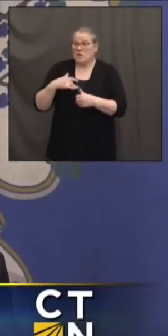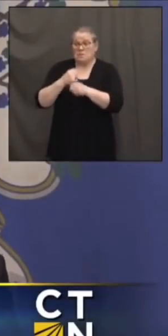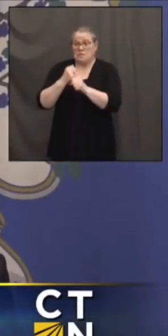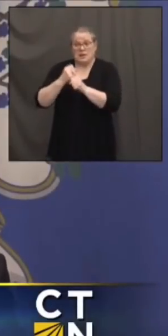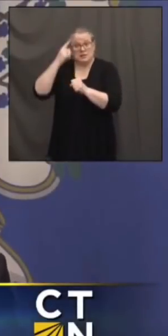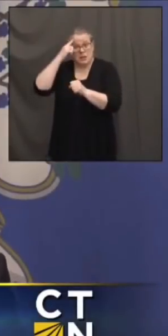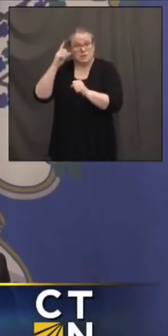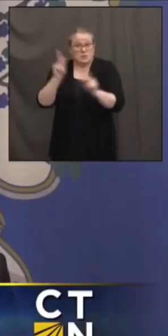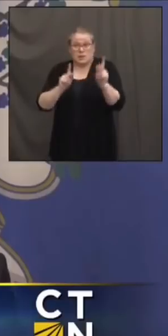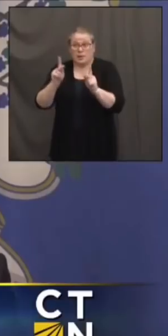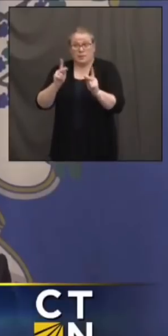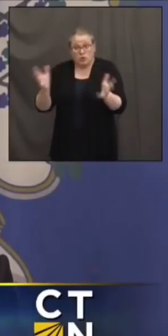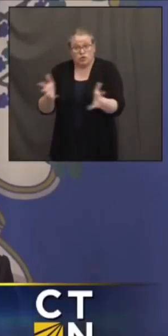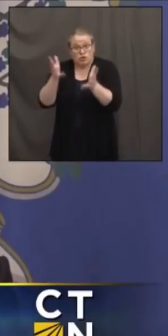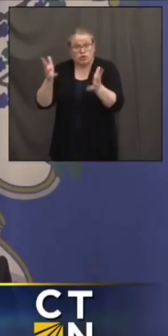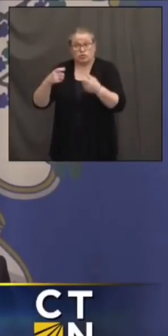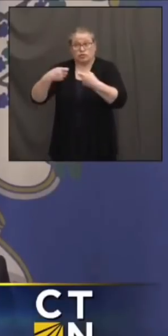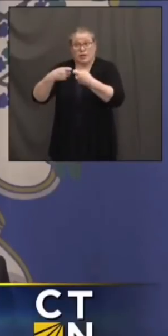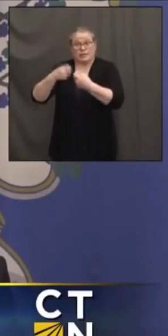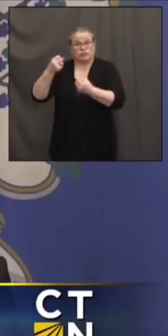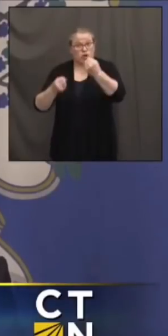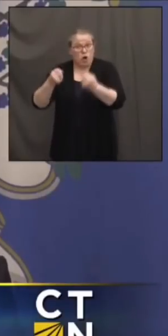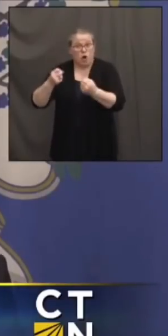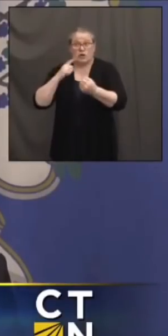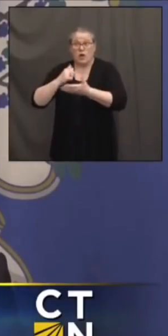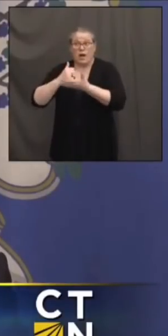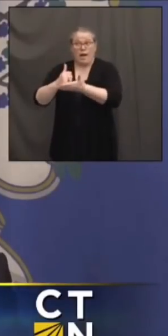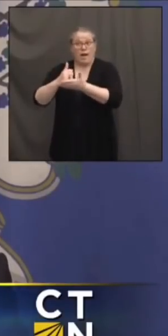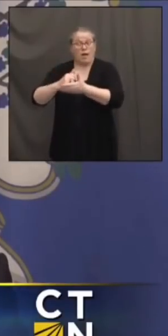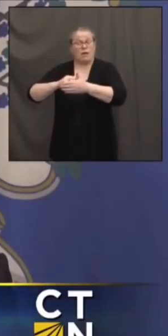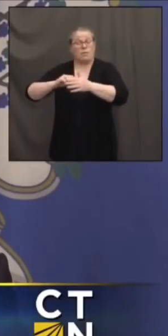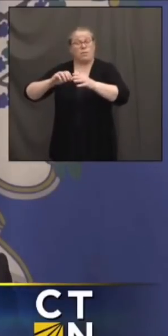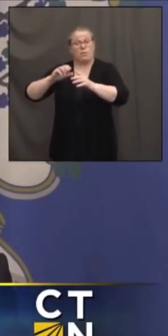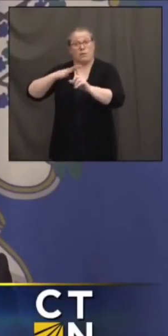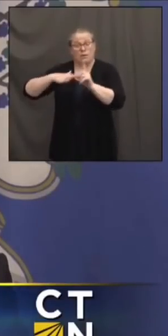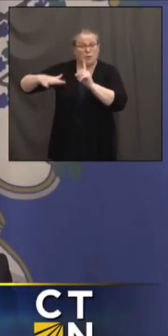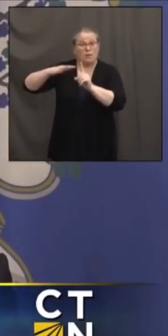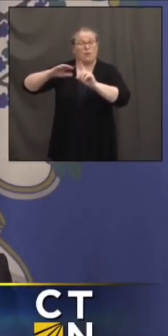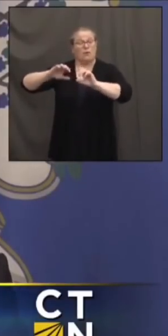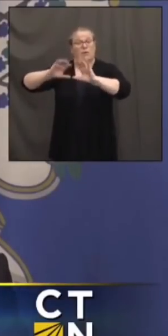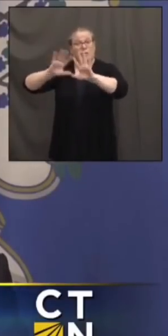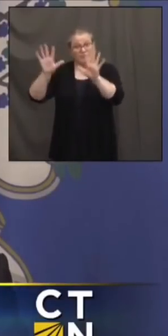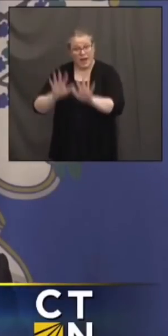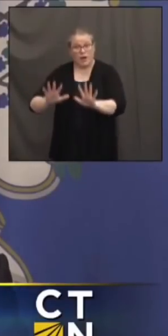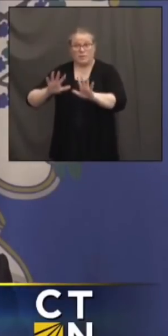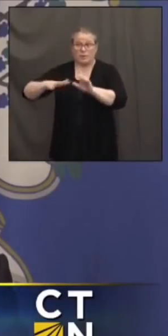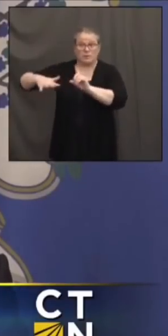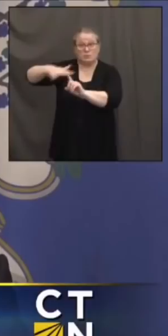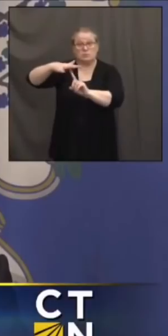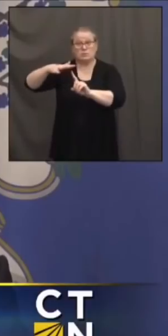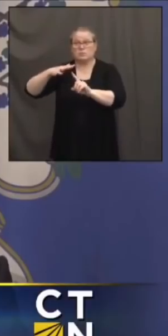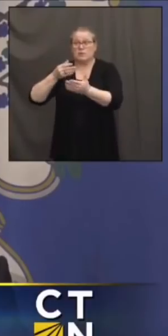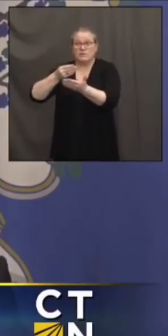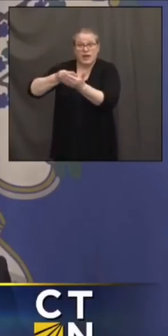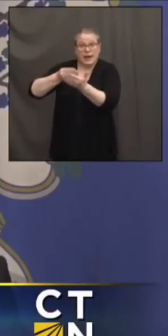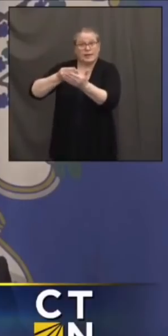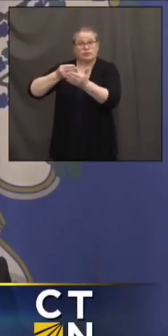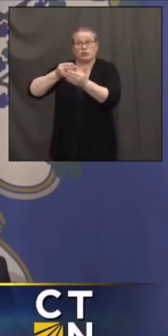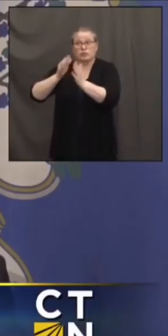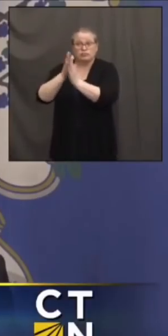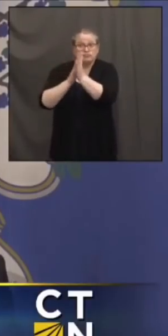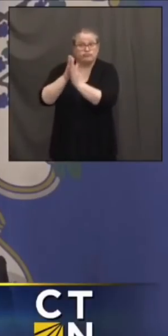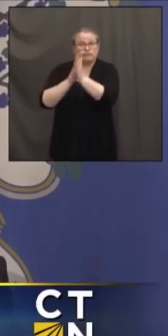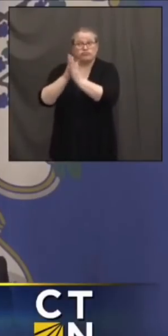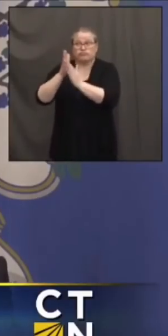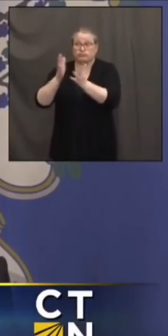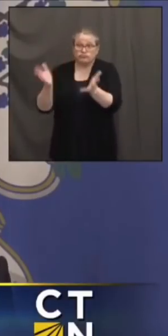and what that means for the environment. We're giving people financial incentives to do the same. So I'd like to think that